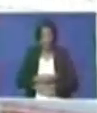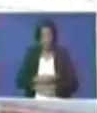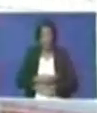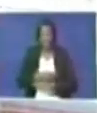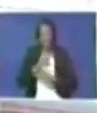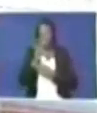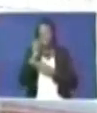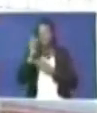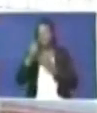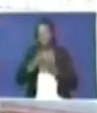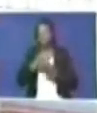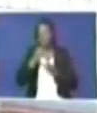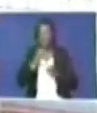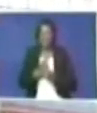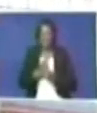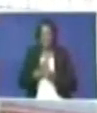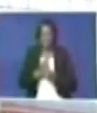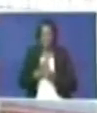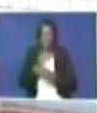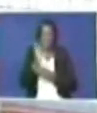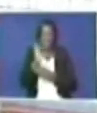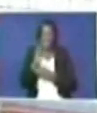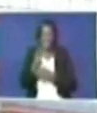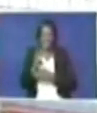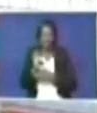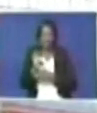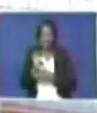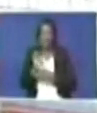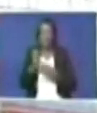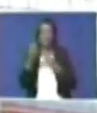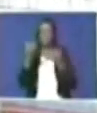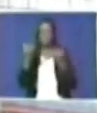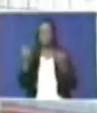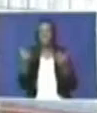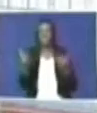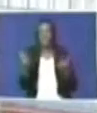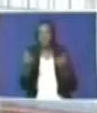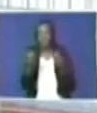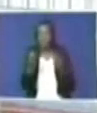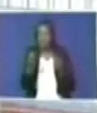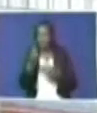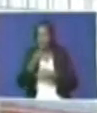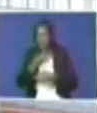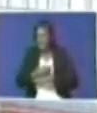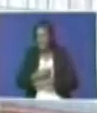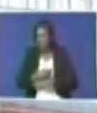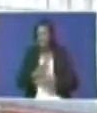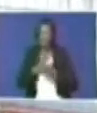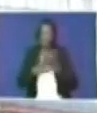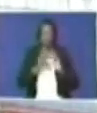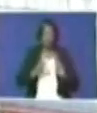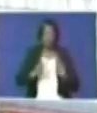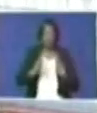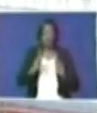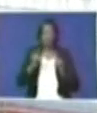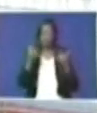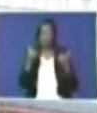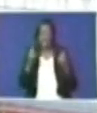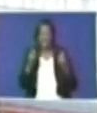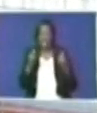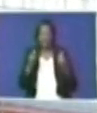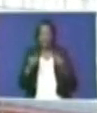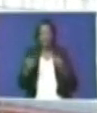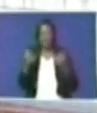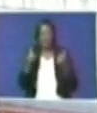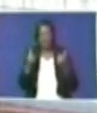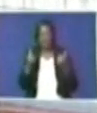Eve is just days away, and of course many of us want to go to a party while some of us are planning a party of our own. Well,